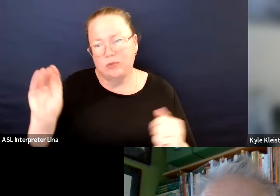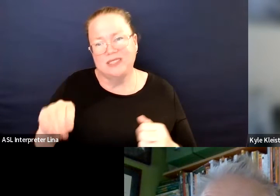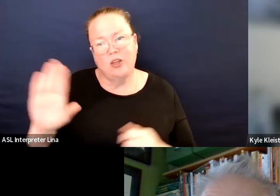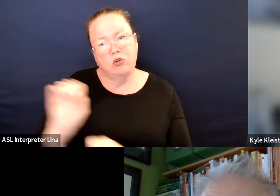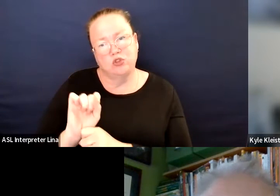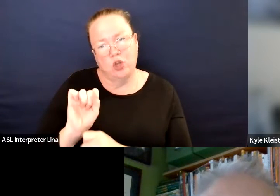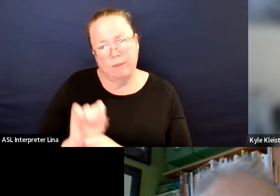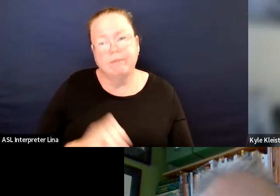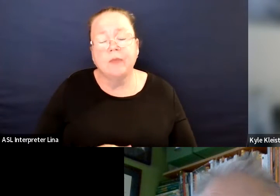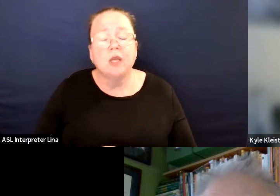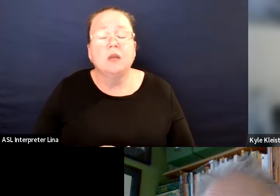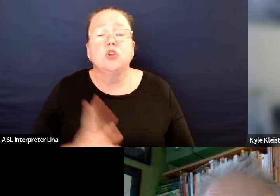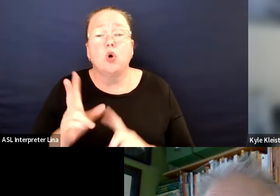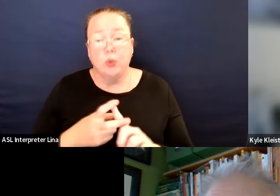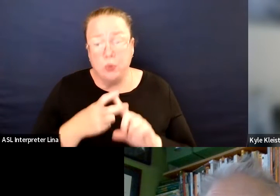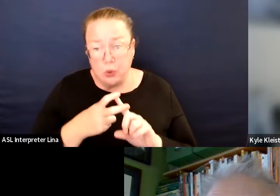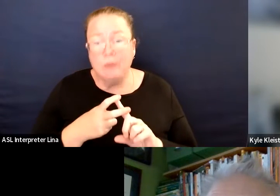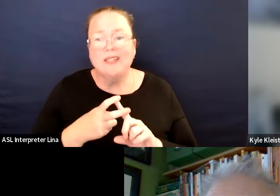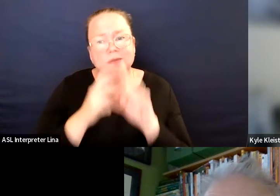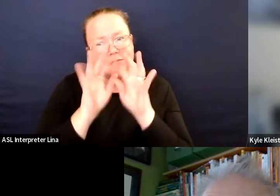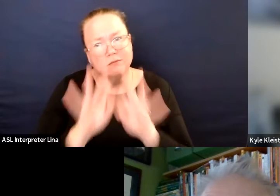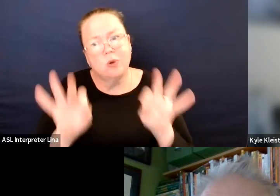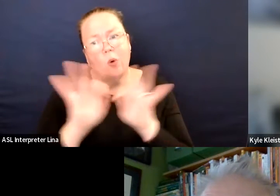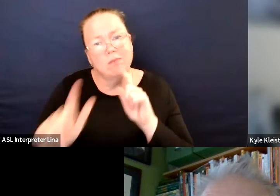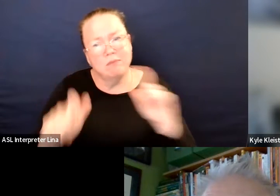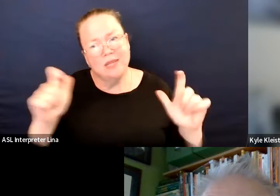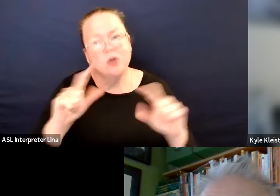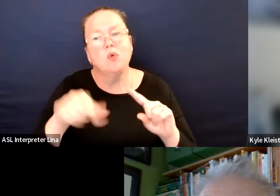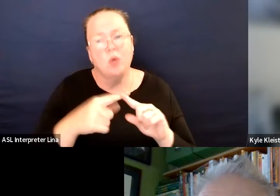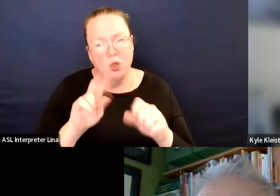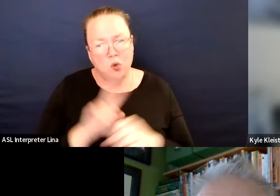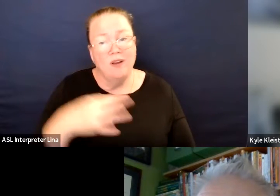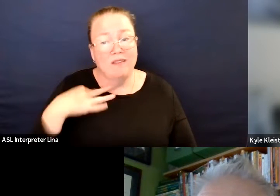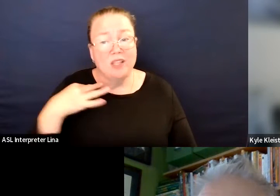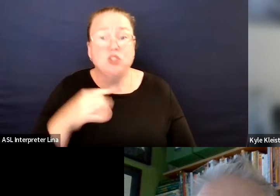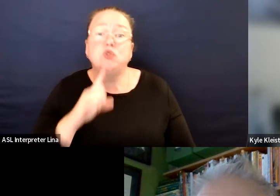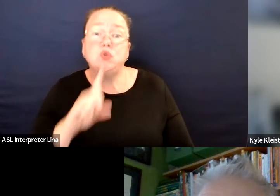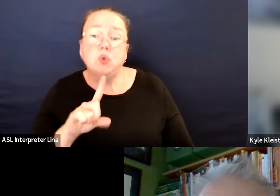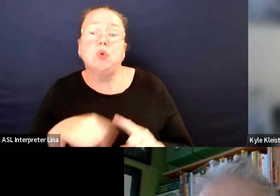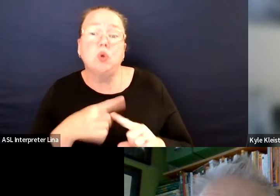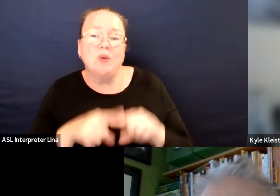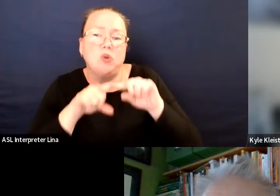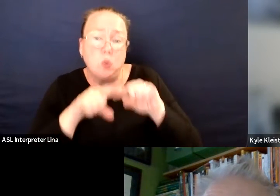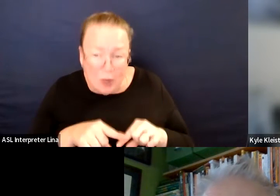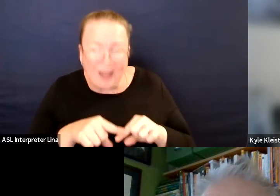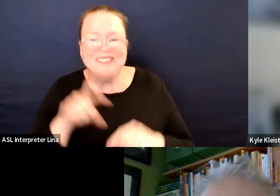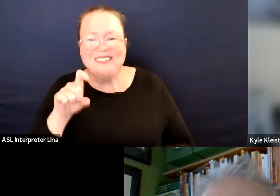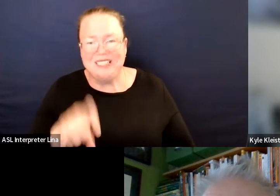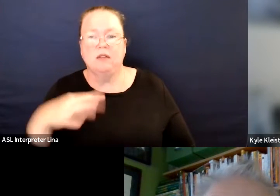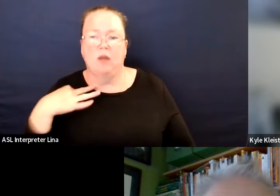job. So recruitment is huge when using volunteers, especially when you rely on